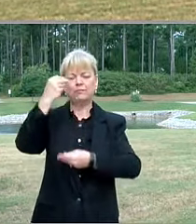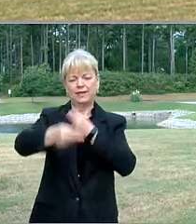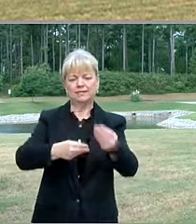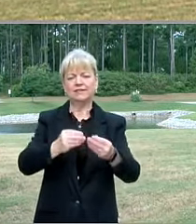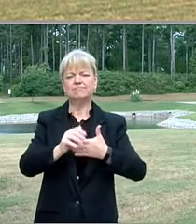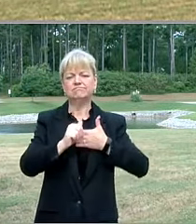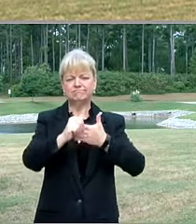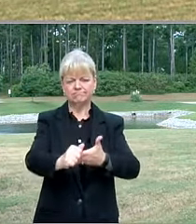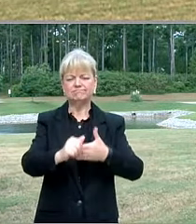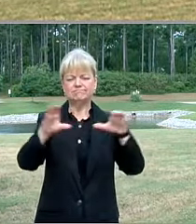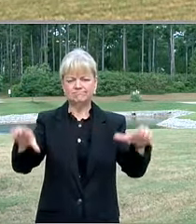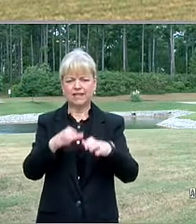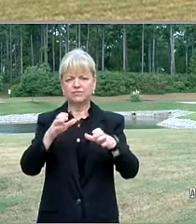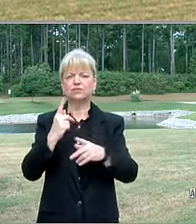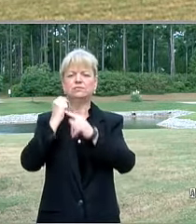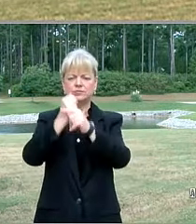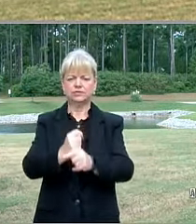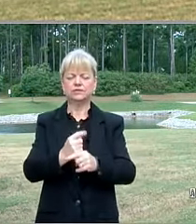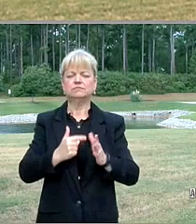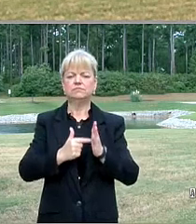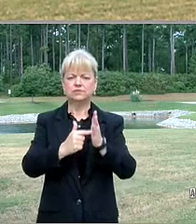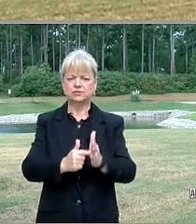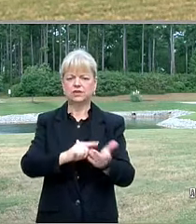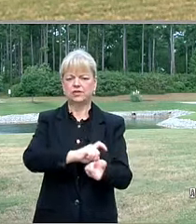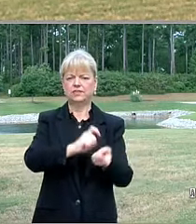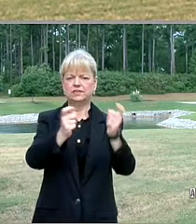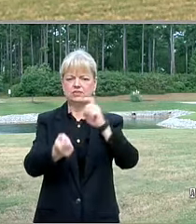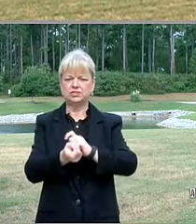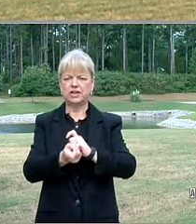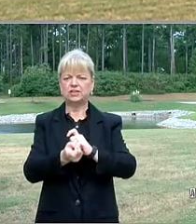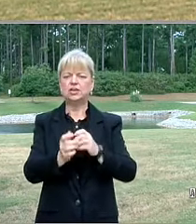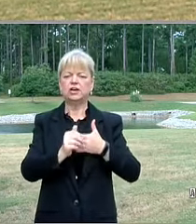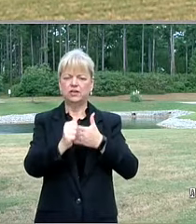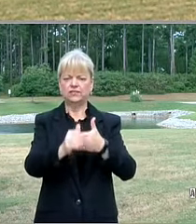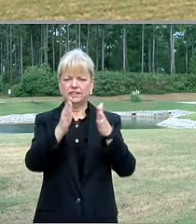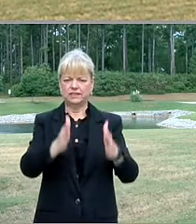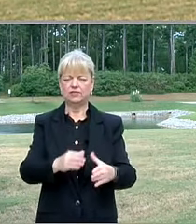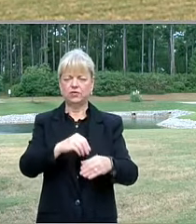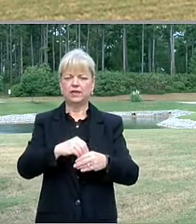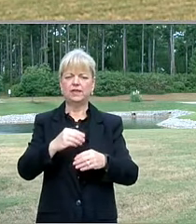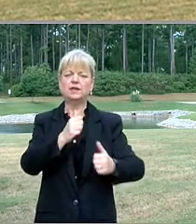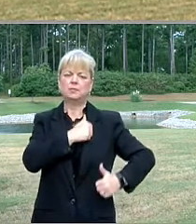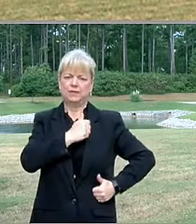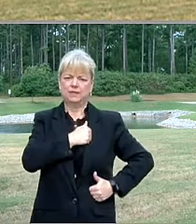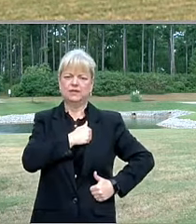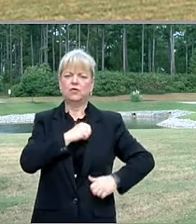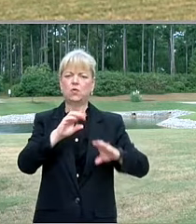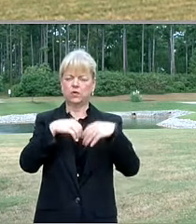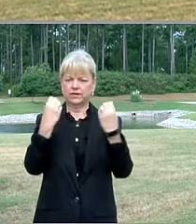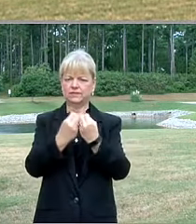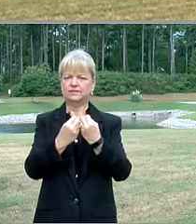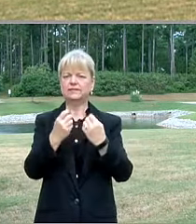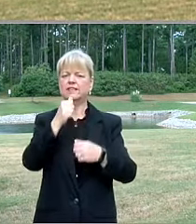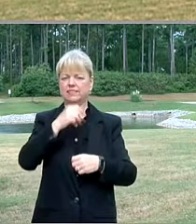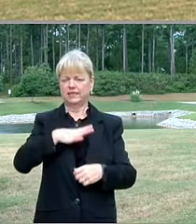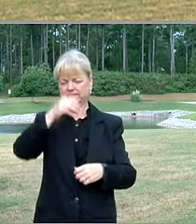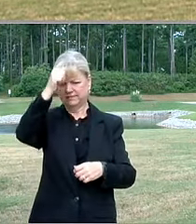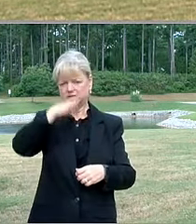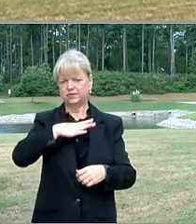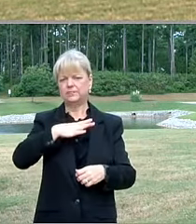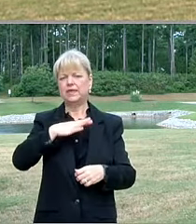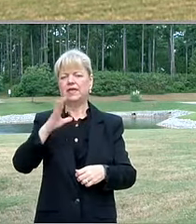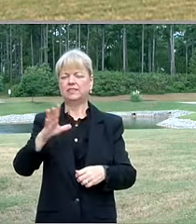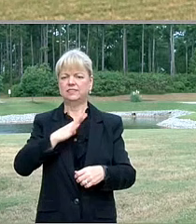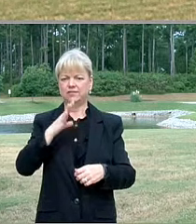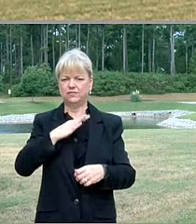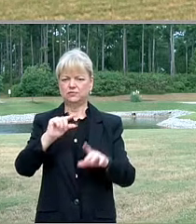is an active tradition used to signify the changing of commanders in military organizations. Ladies and gentlemen, the official party